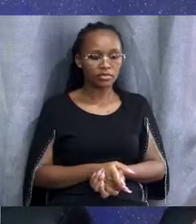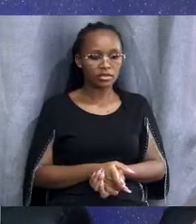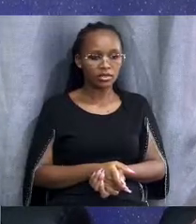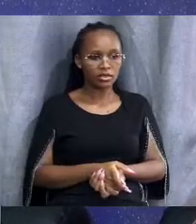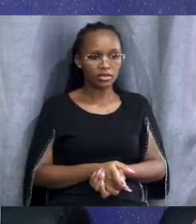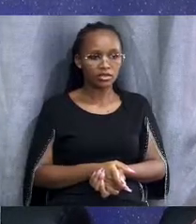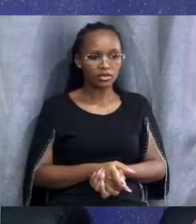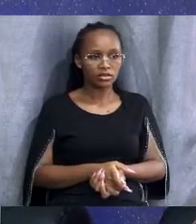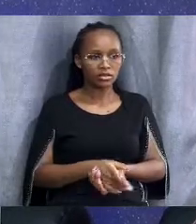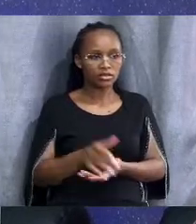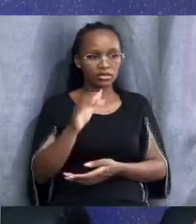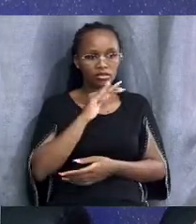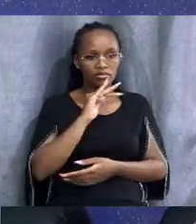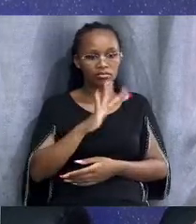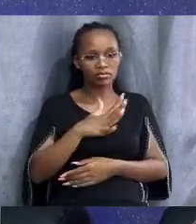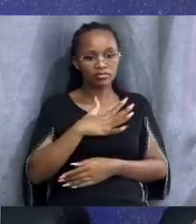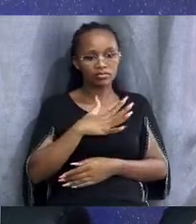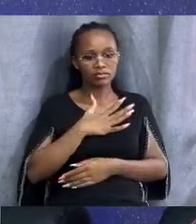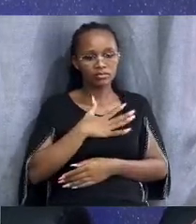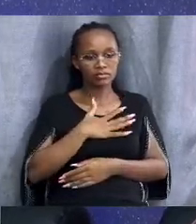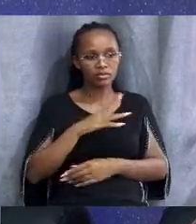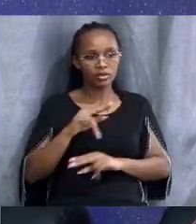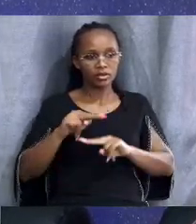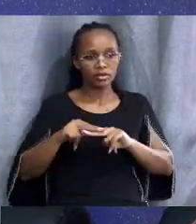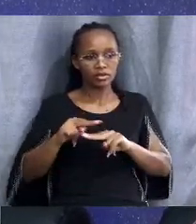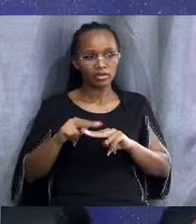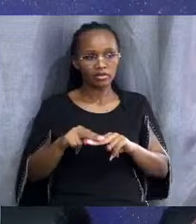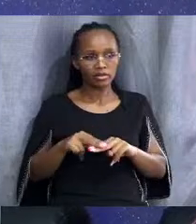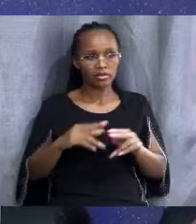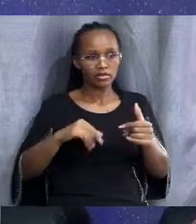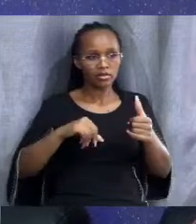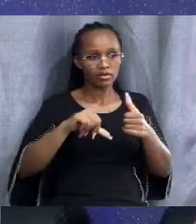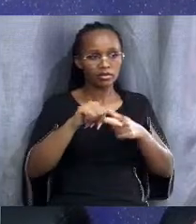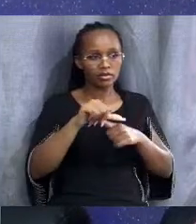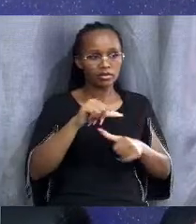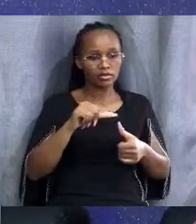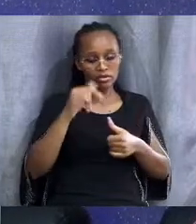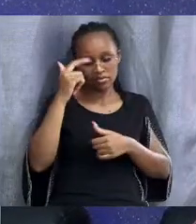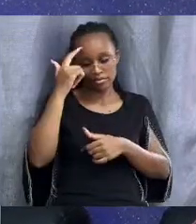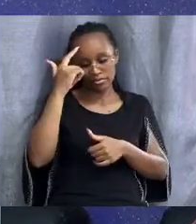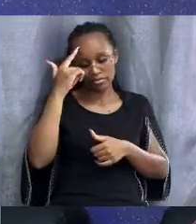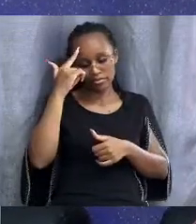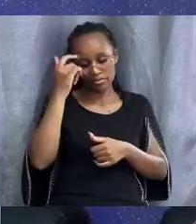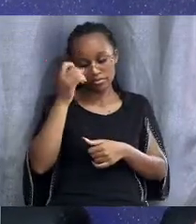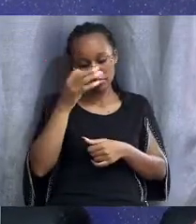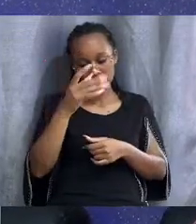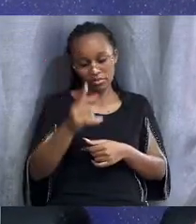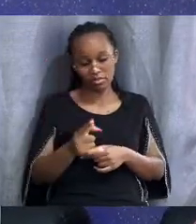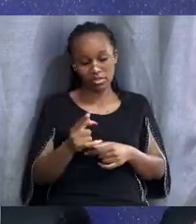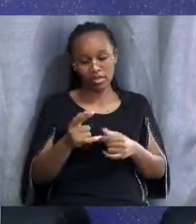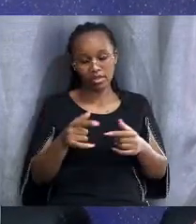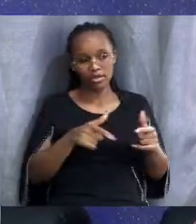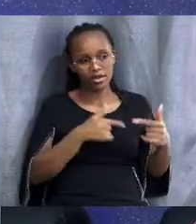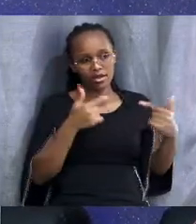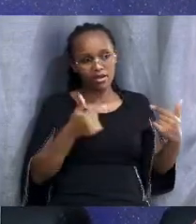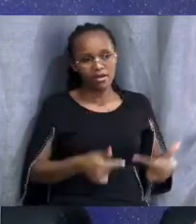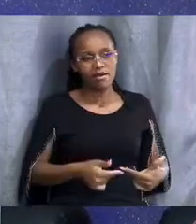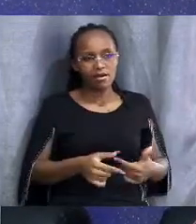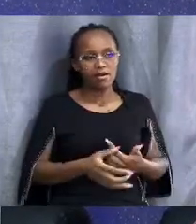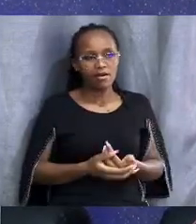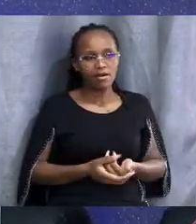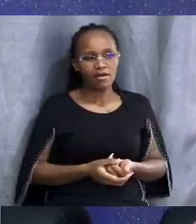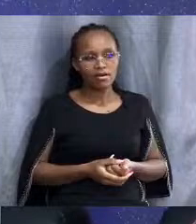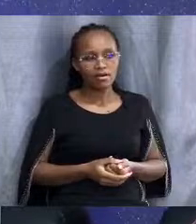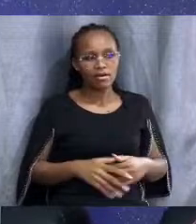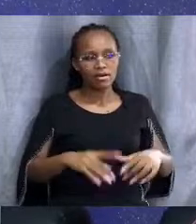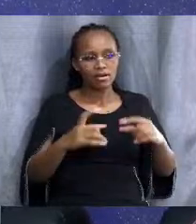My dearest son, as I sit here, surrounded by memories of you, my heart weighs heavy with